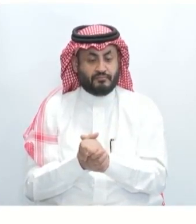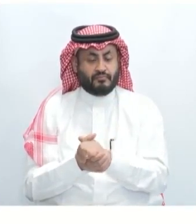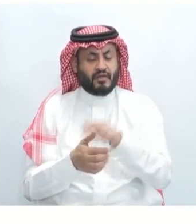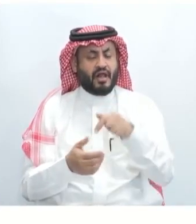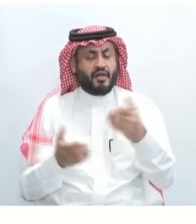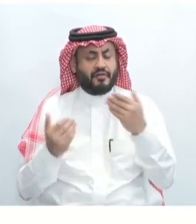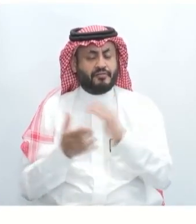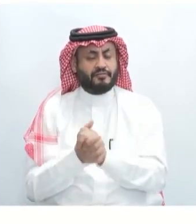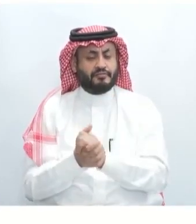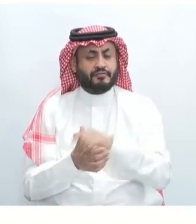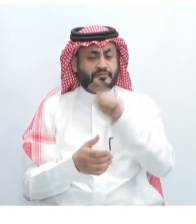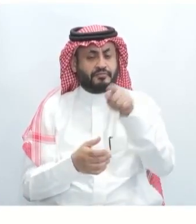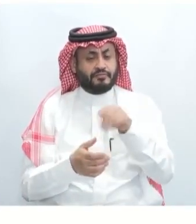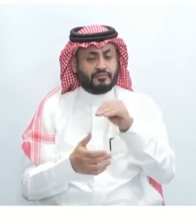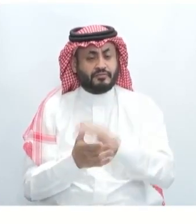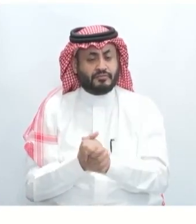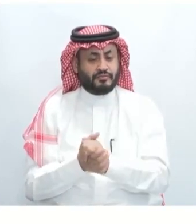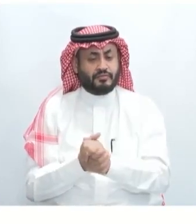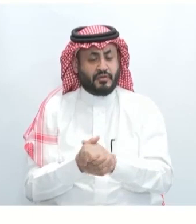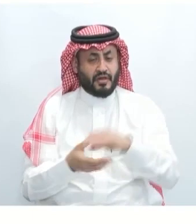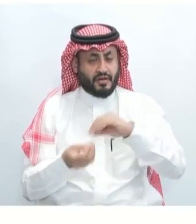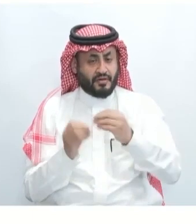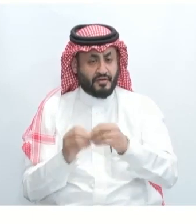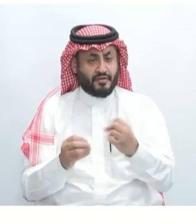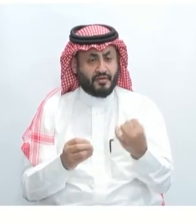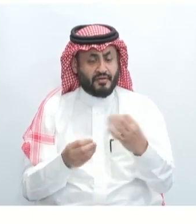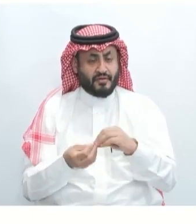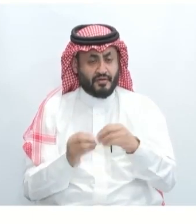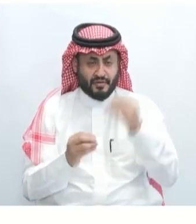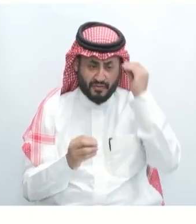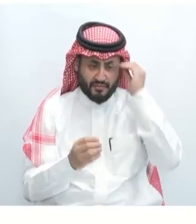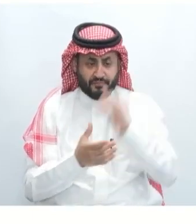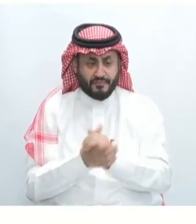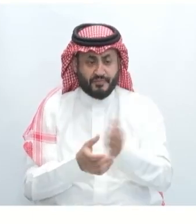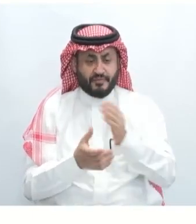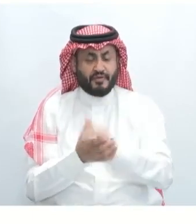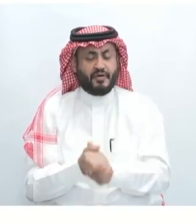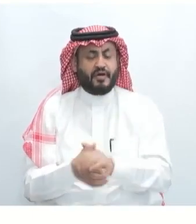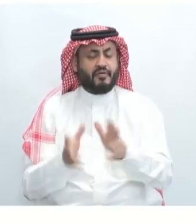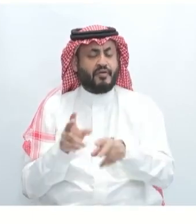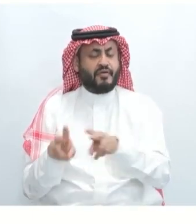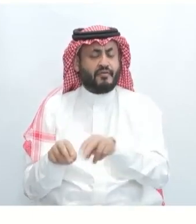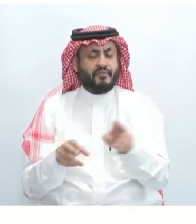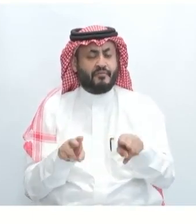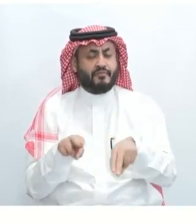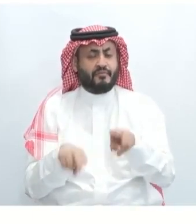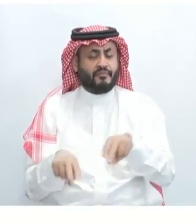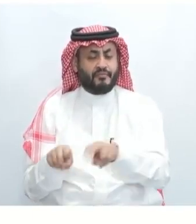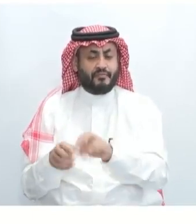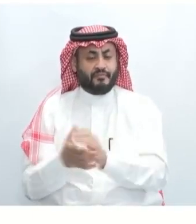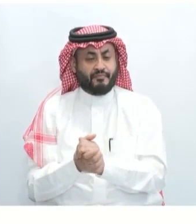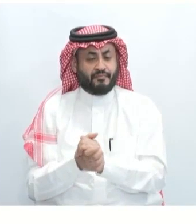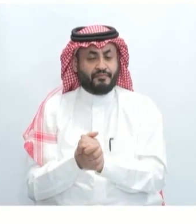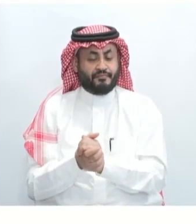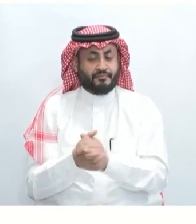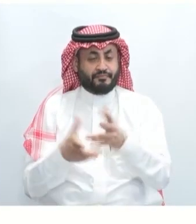learned how to ask and respond to basic questions. Identify main colors, red, blue, green, black, white, yellow. Identify and talk about animals. Okay.